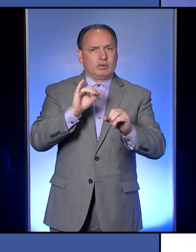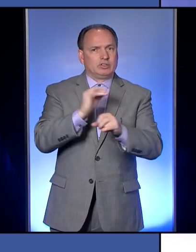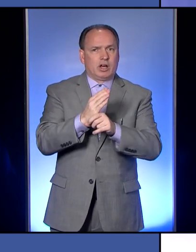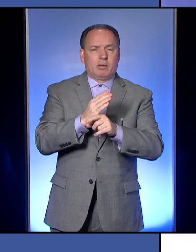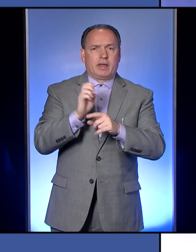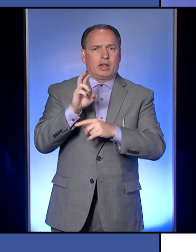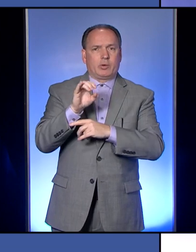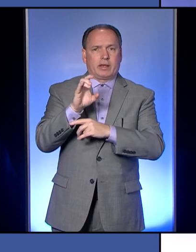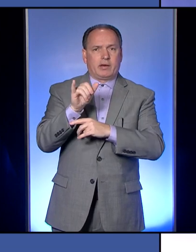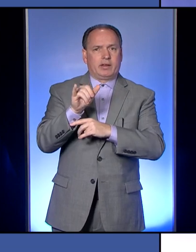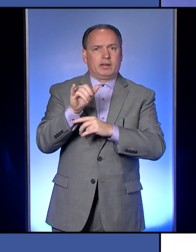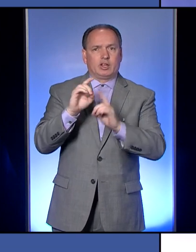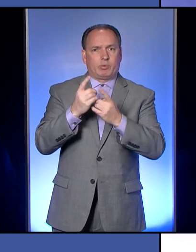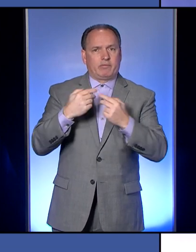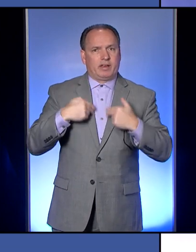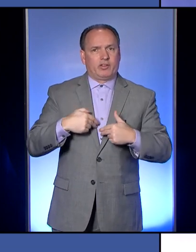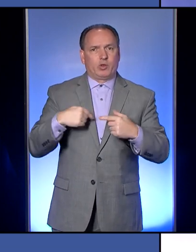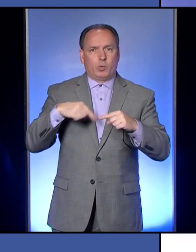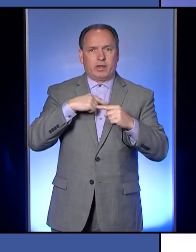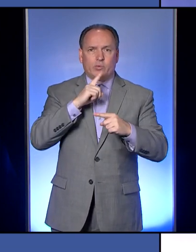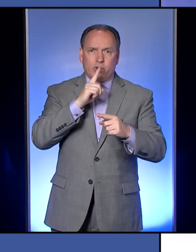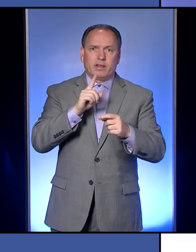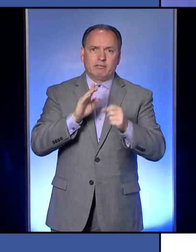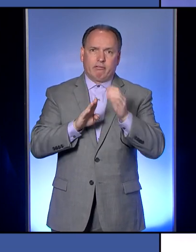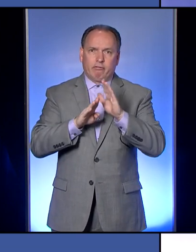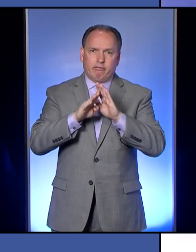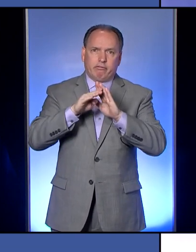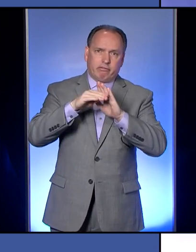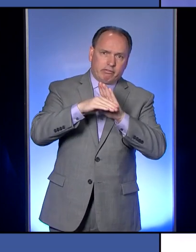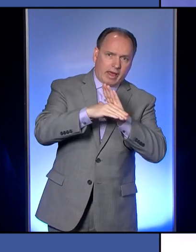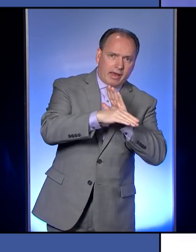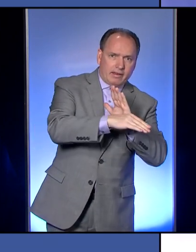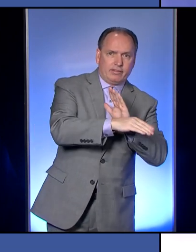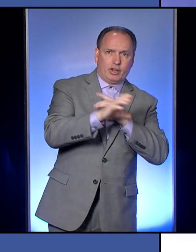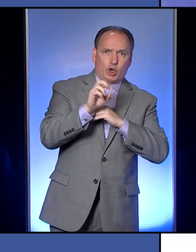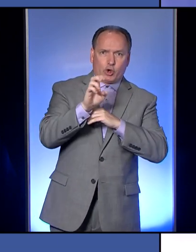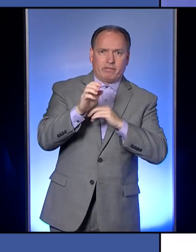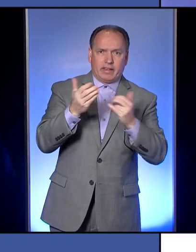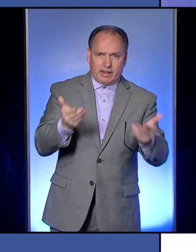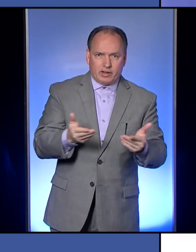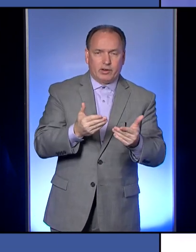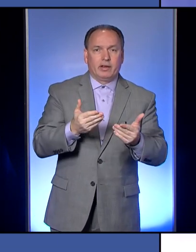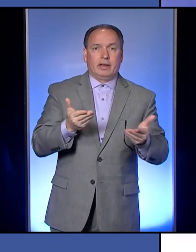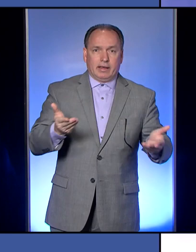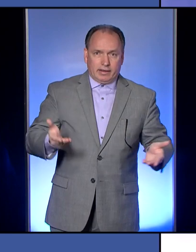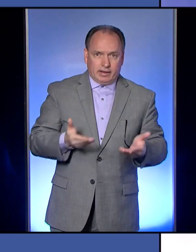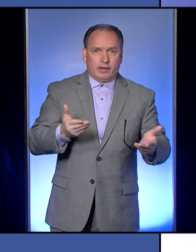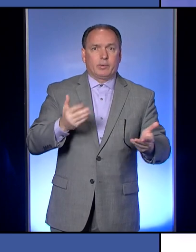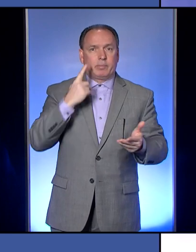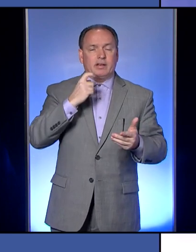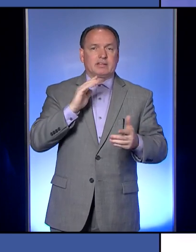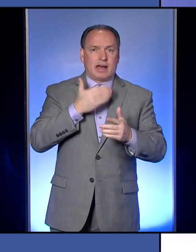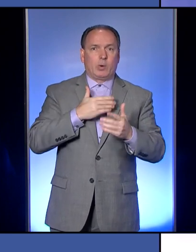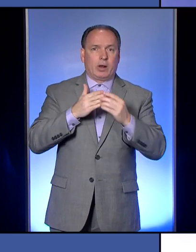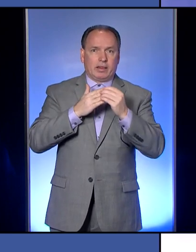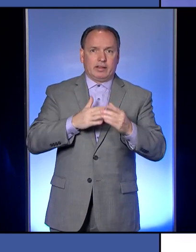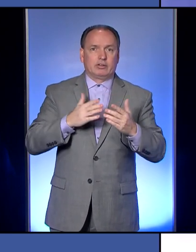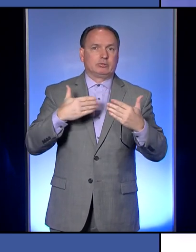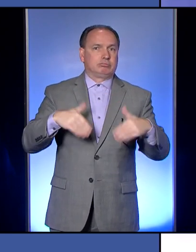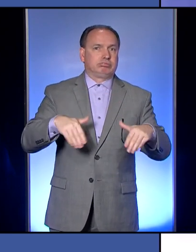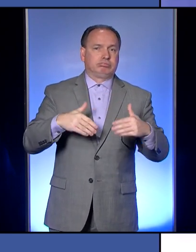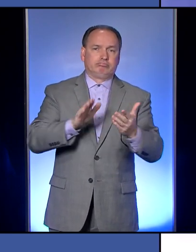Health. I think we've really flattened the curve here in Erie County, and I think it's from all our health leaders that's happened from.